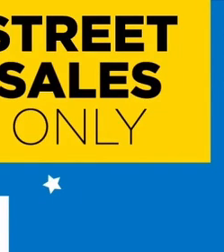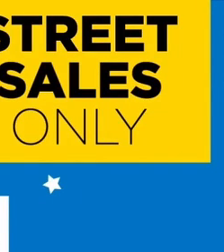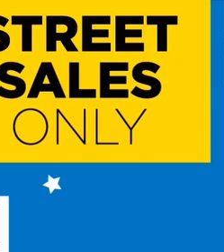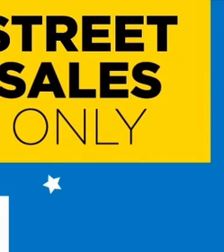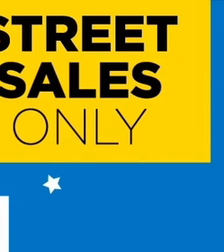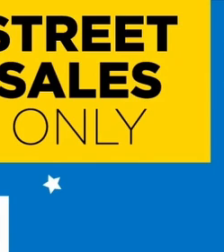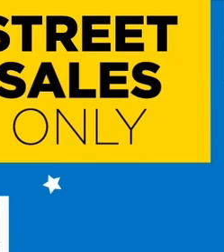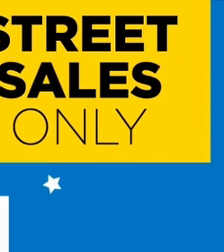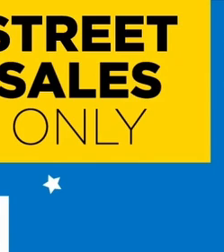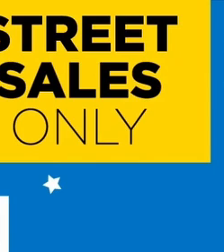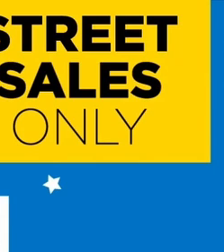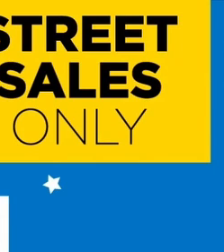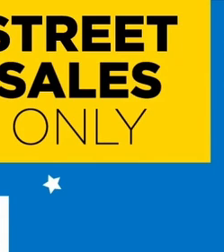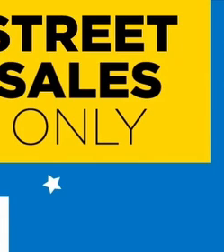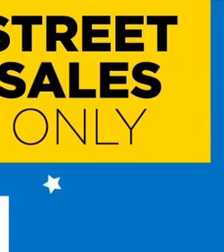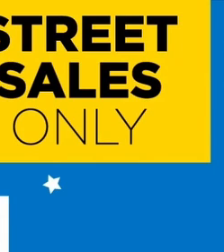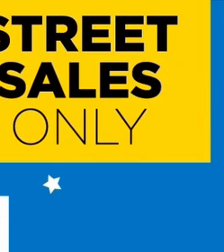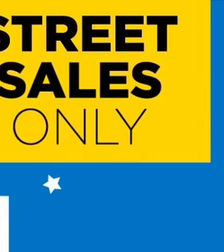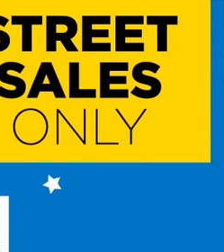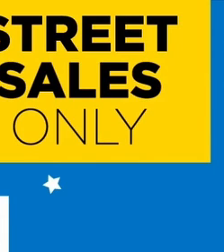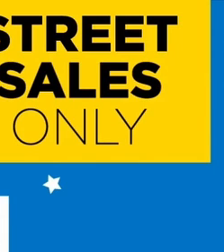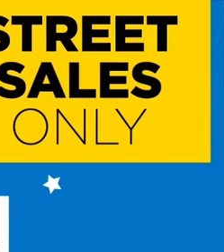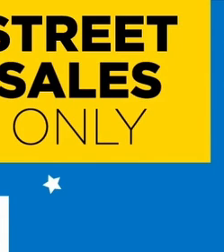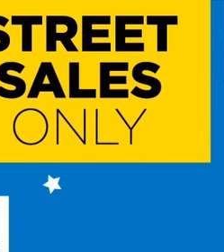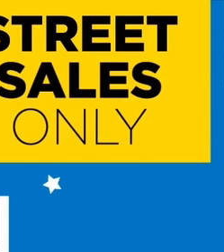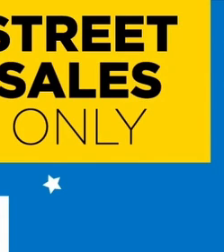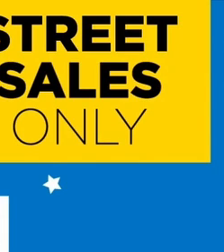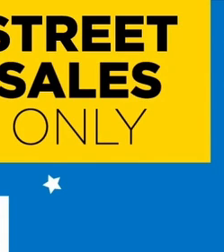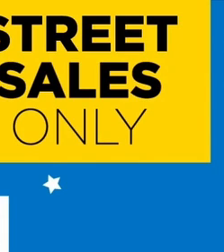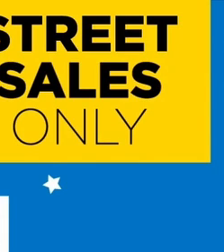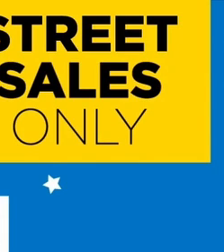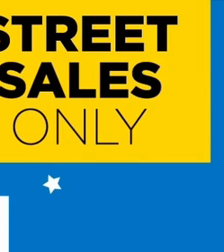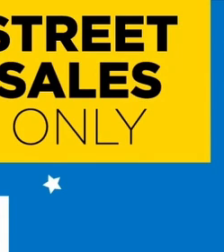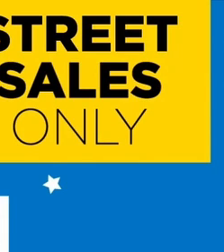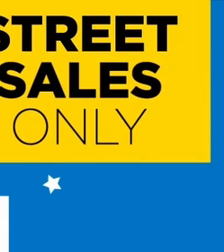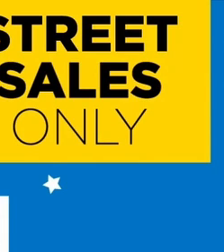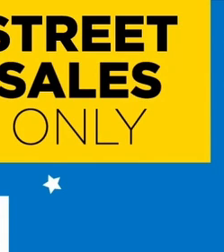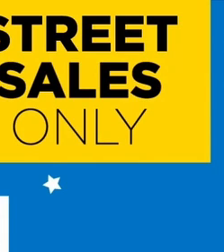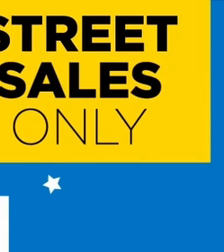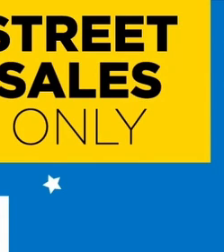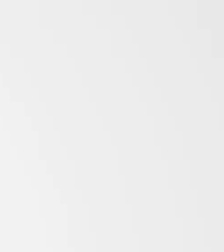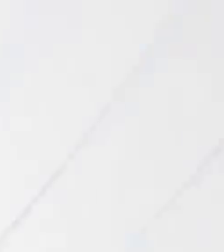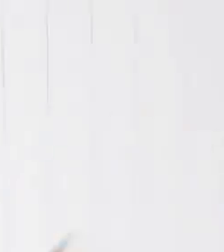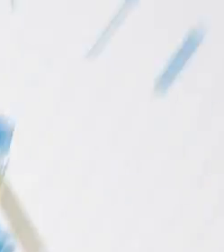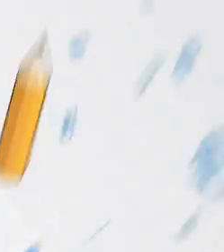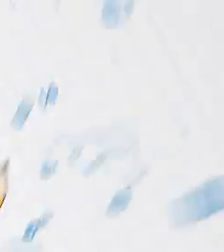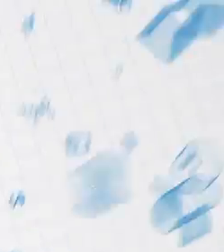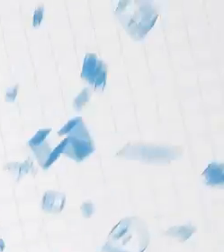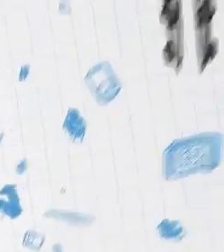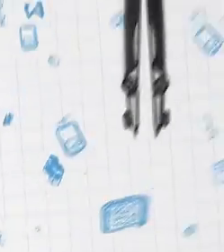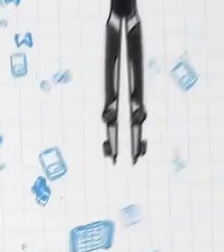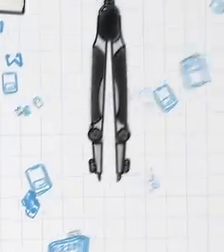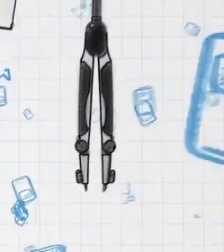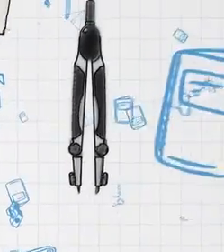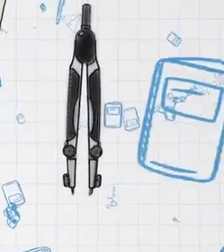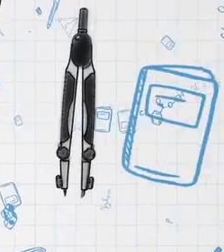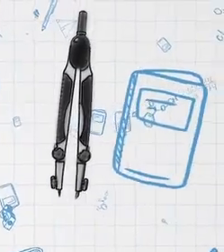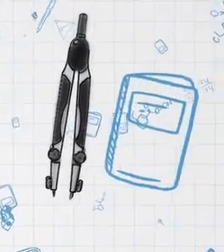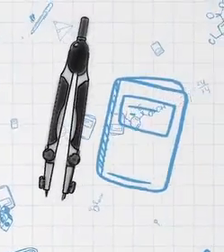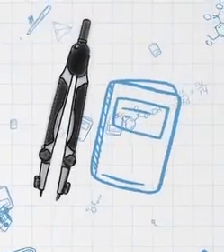Facebook Active Kids to watch your daily lesson and other fun activities with Zoe and Zoshi.